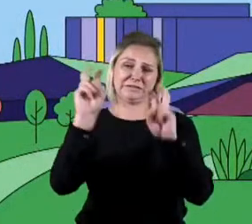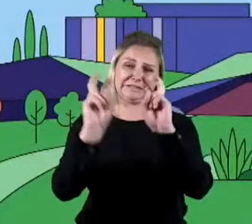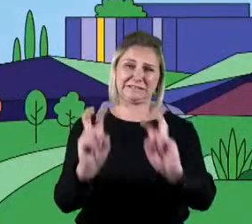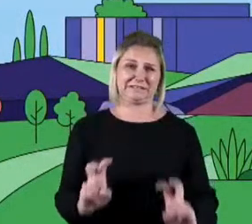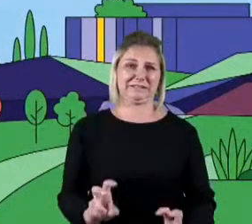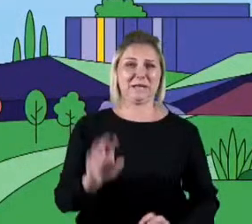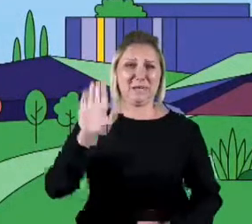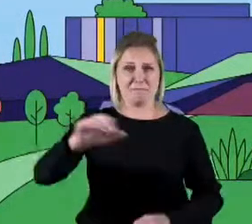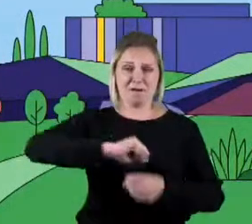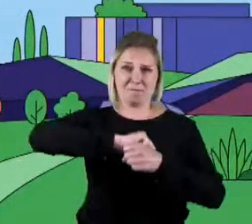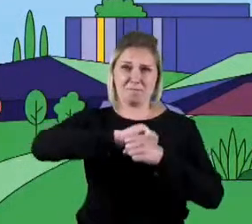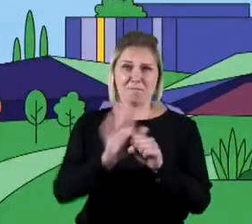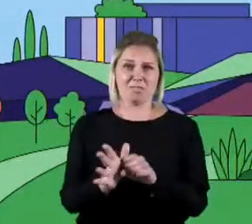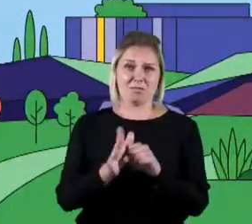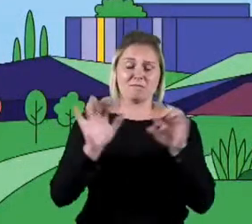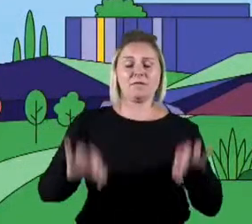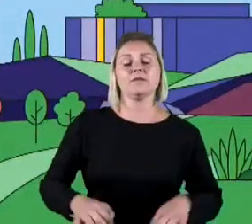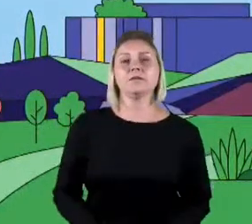COVID-19.